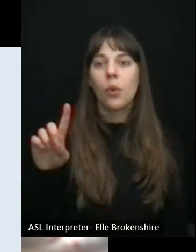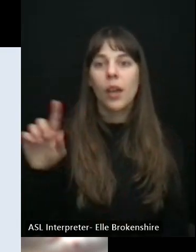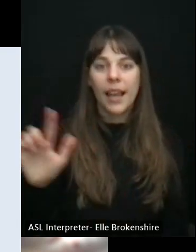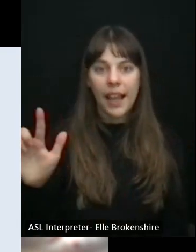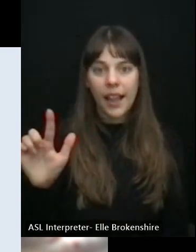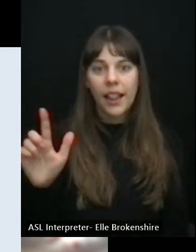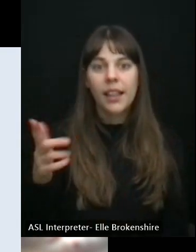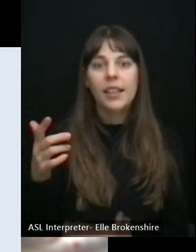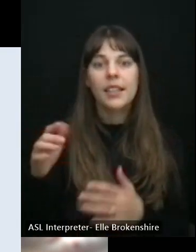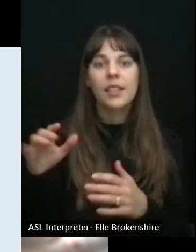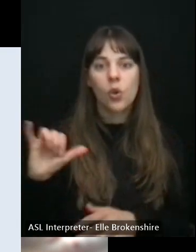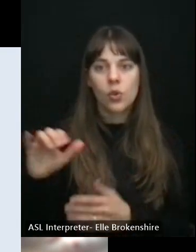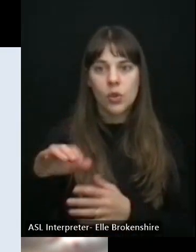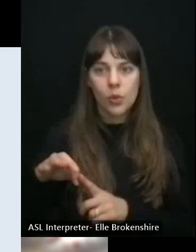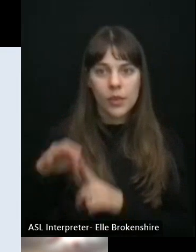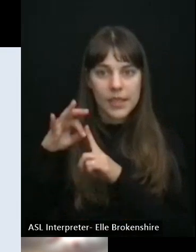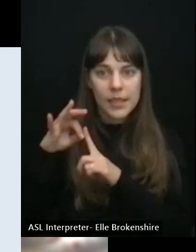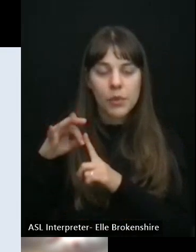direction.